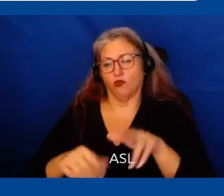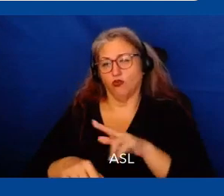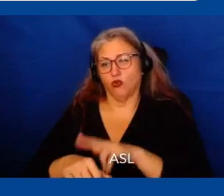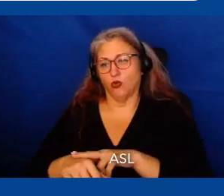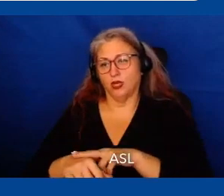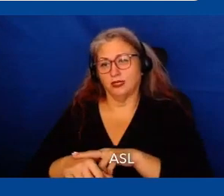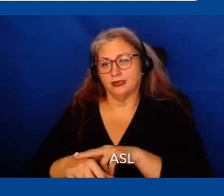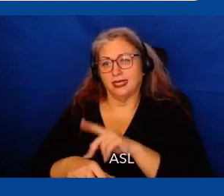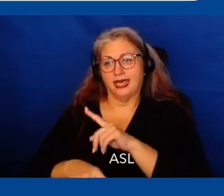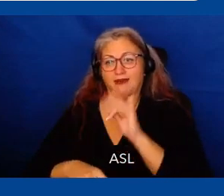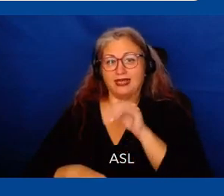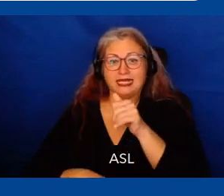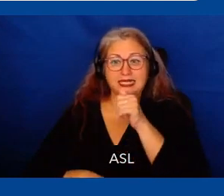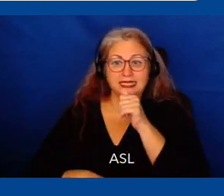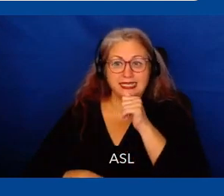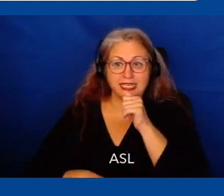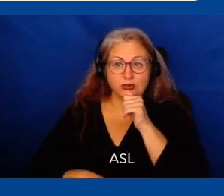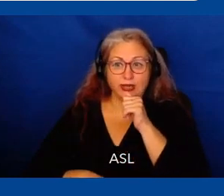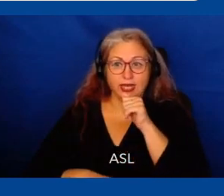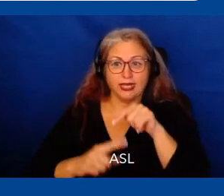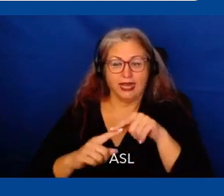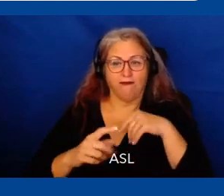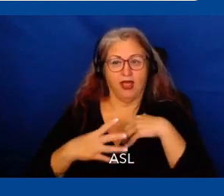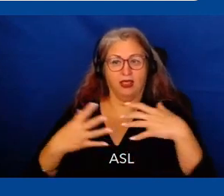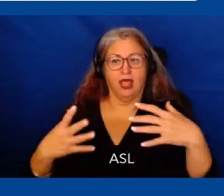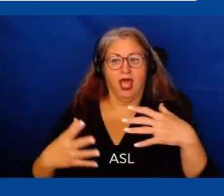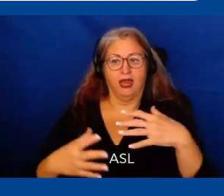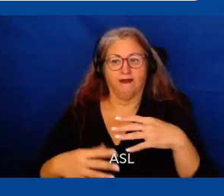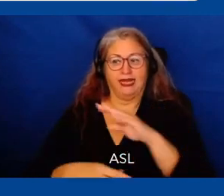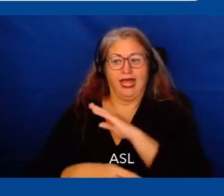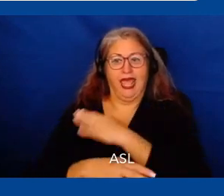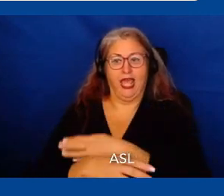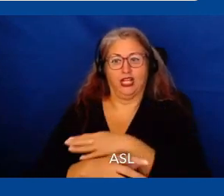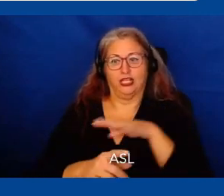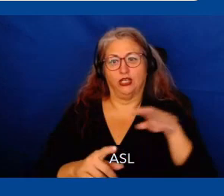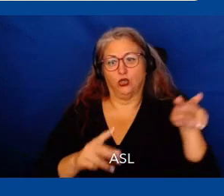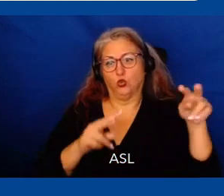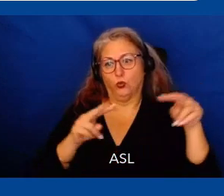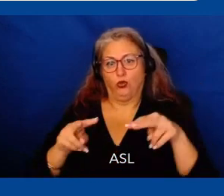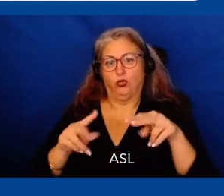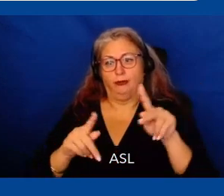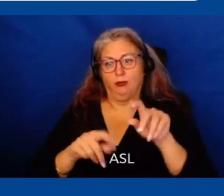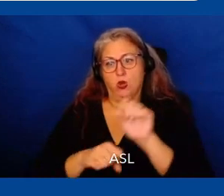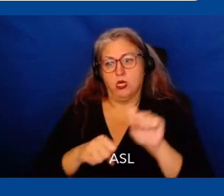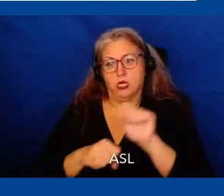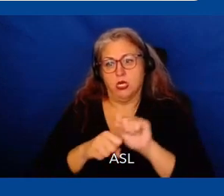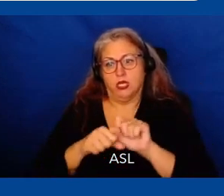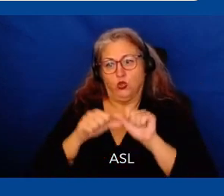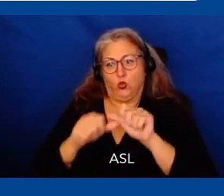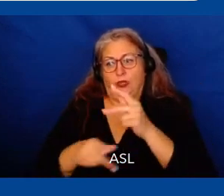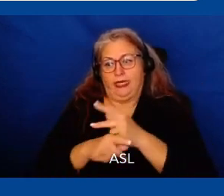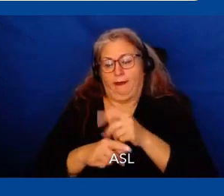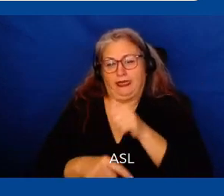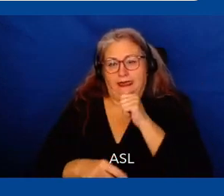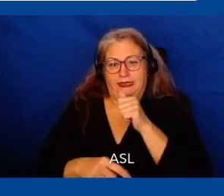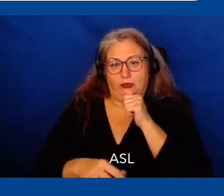it's a secret, there's a lot of energy put on like keeping that secret. It's not easy